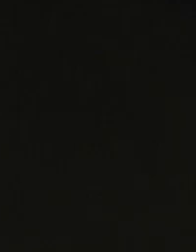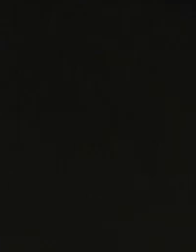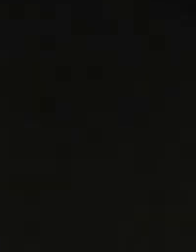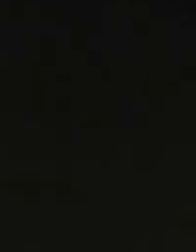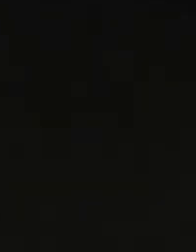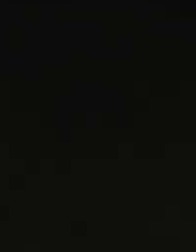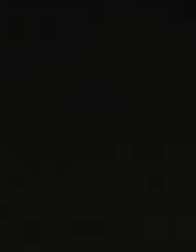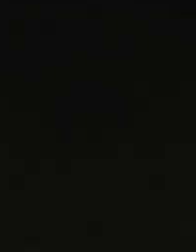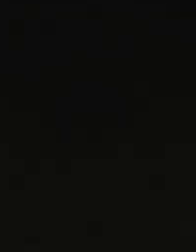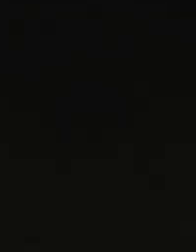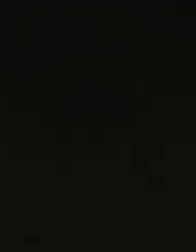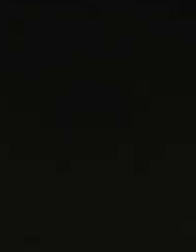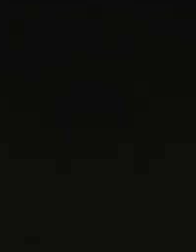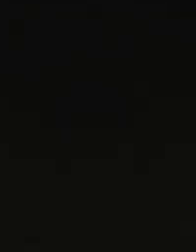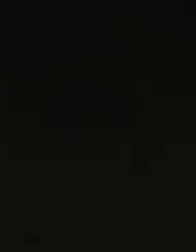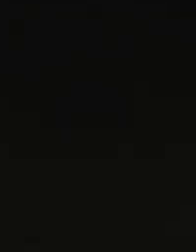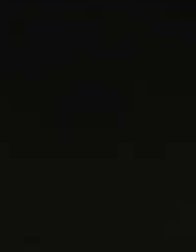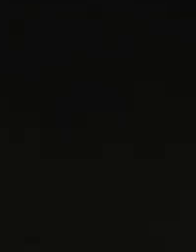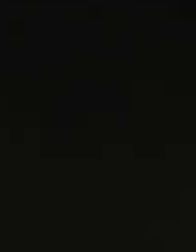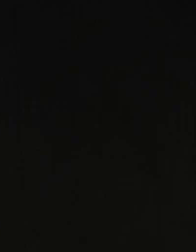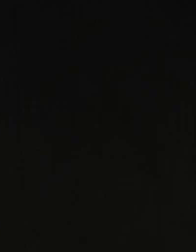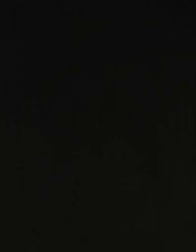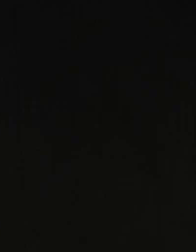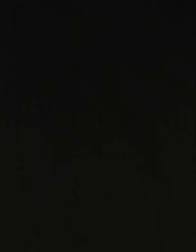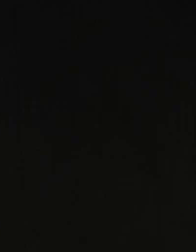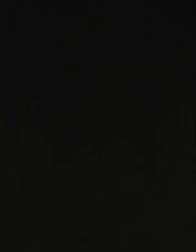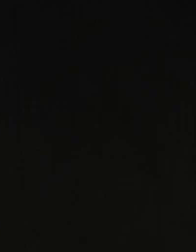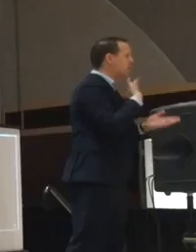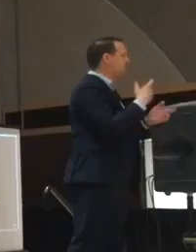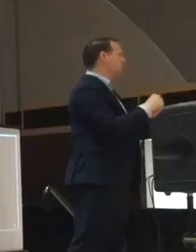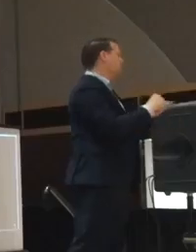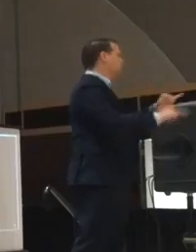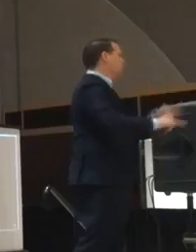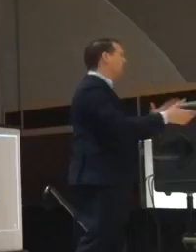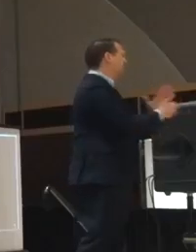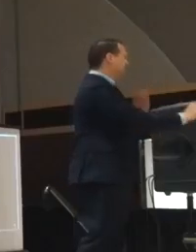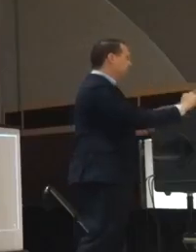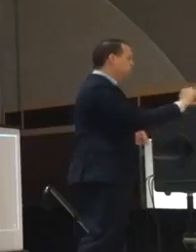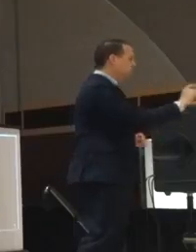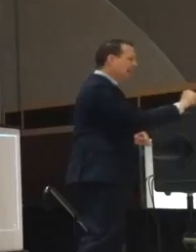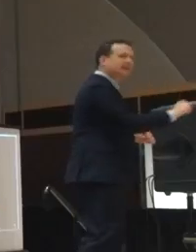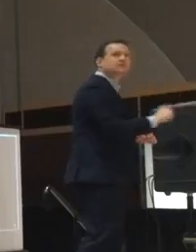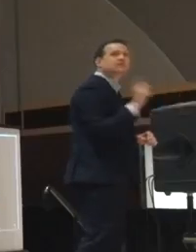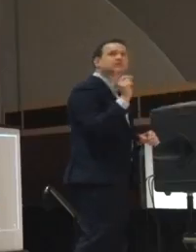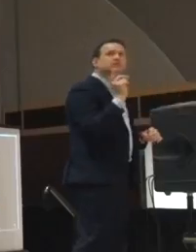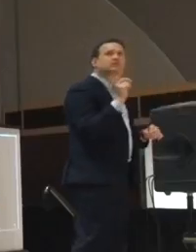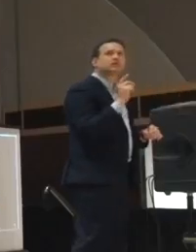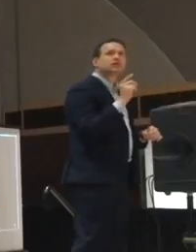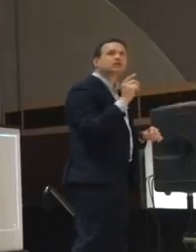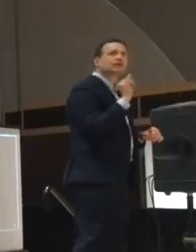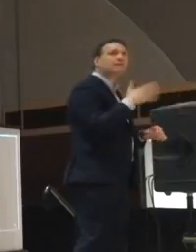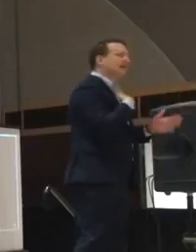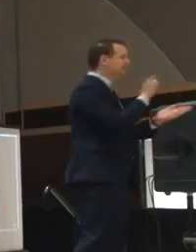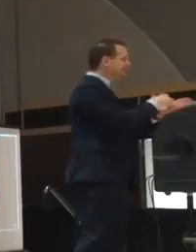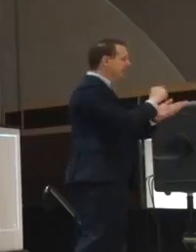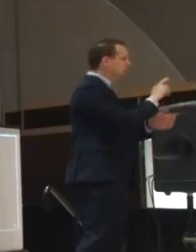them. I'm going to just finish up and show off some more skilled trades. This is my center track restrainer